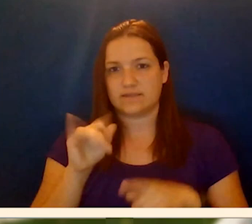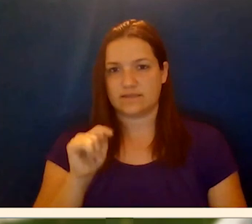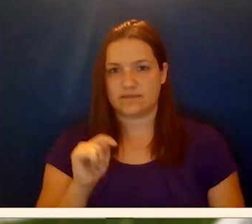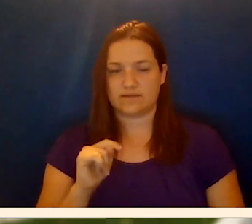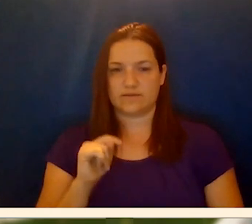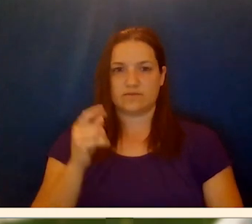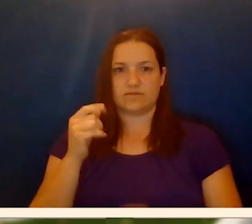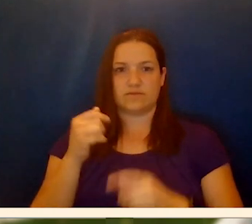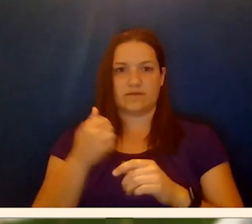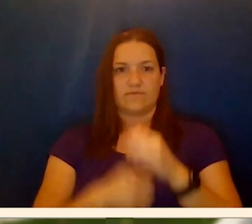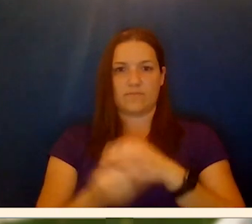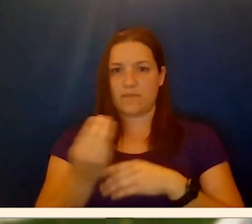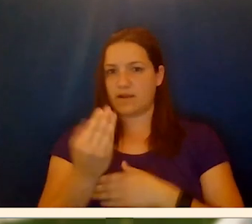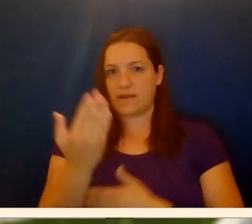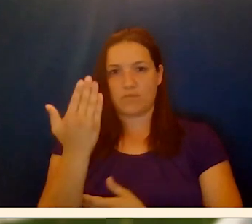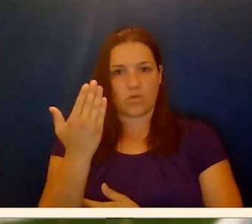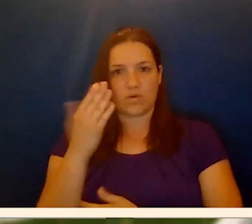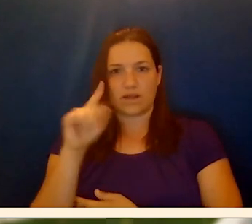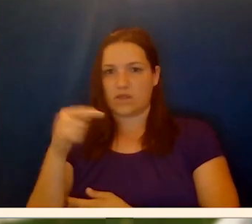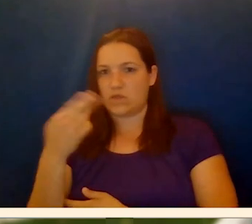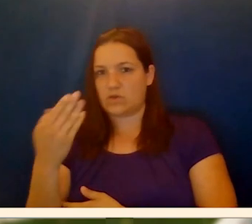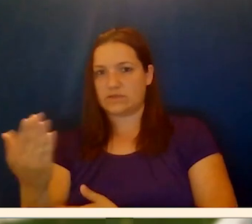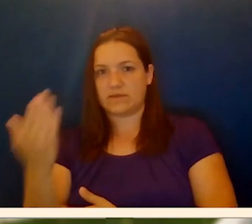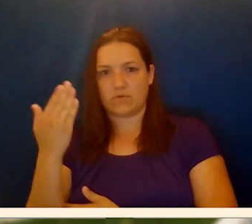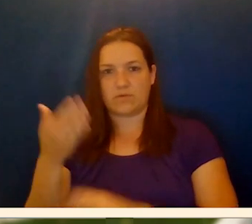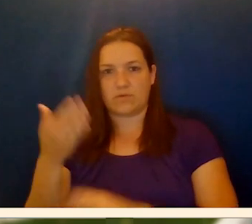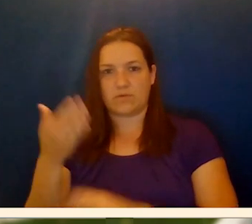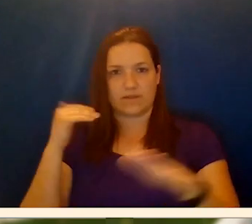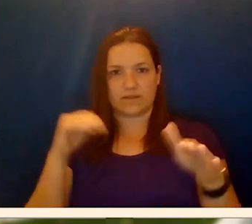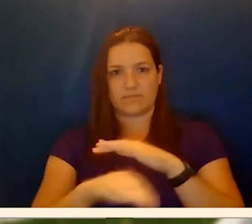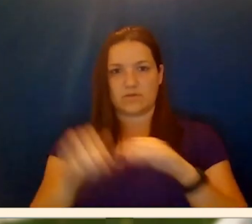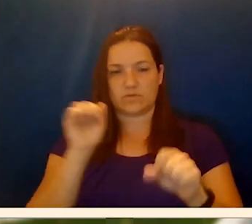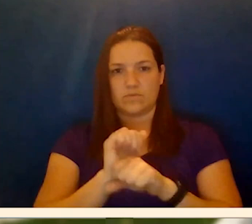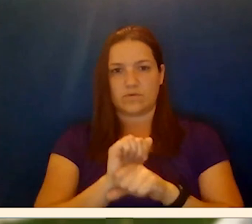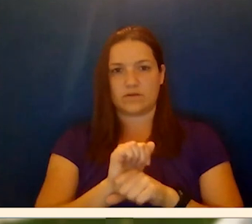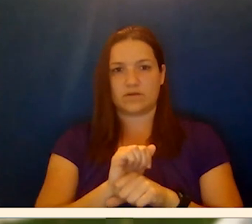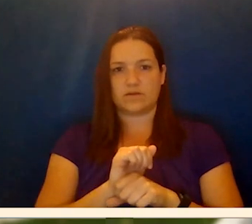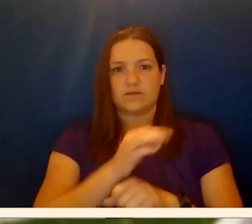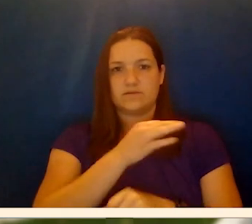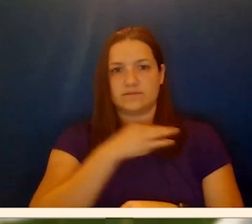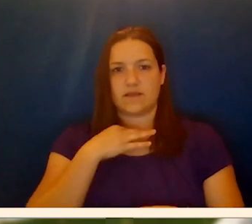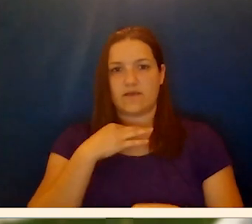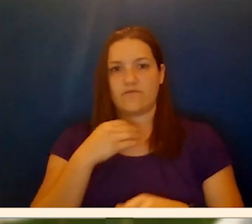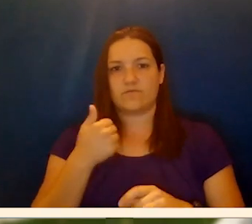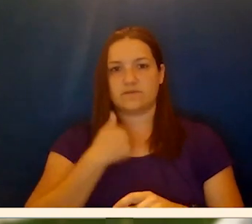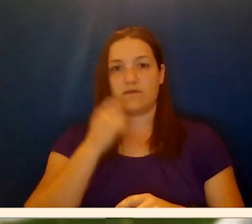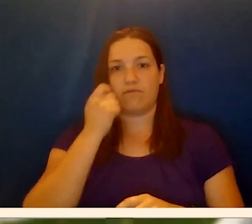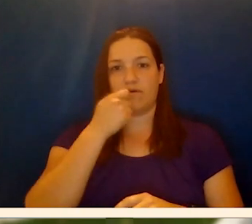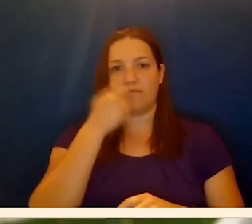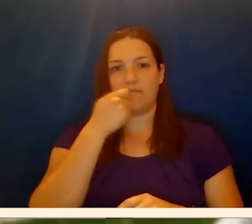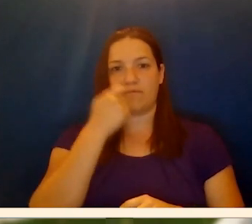Thursday morning before they come into work, an employee will self-swab, not the deep nasopharyngeal, but